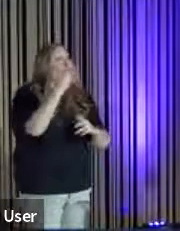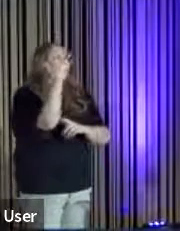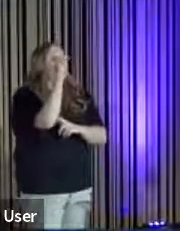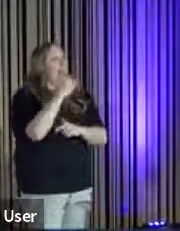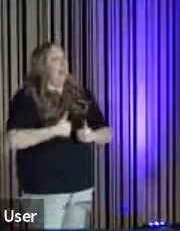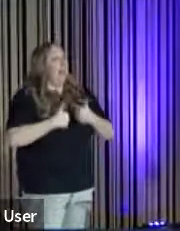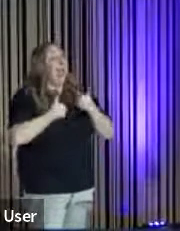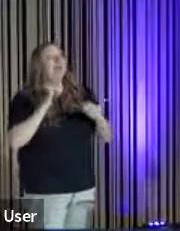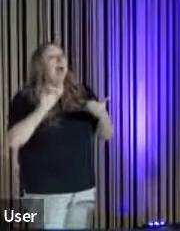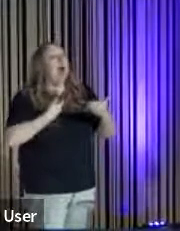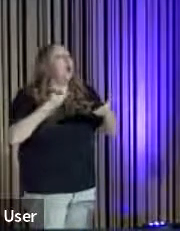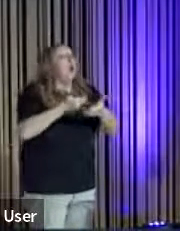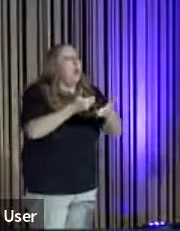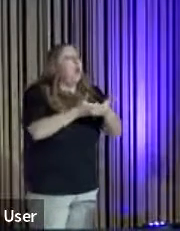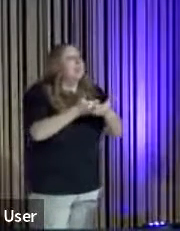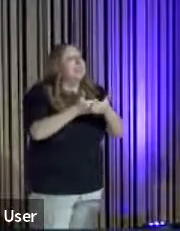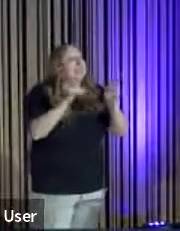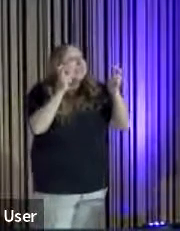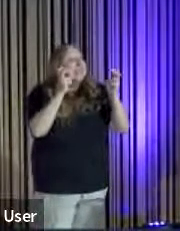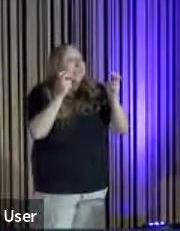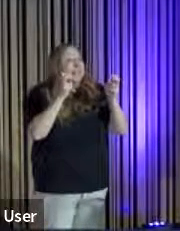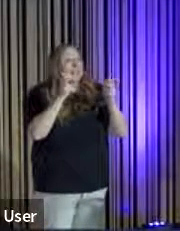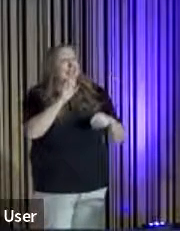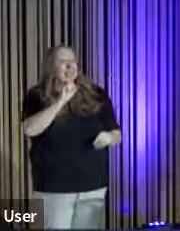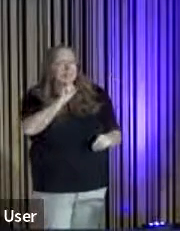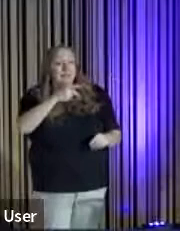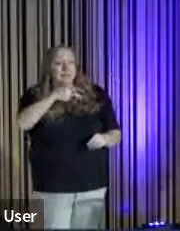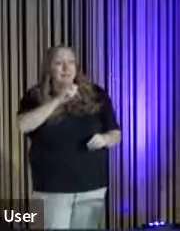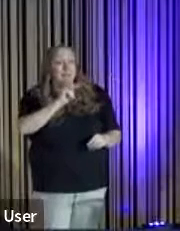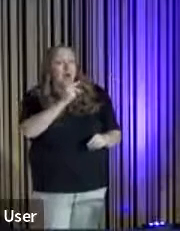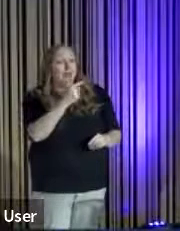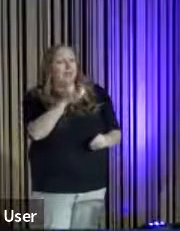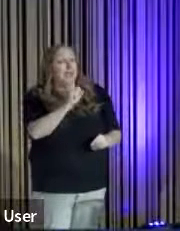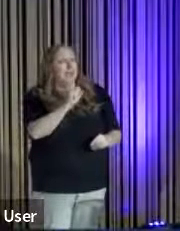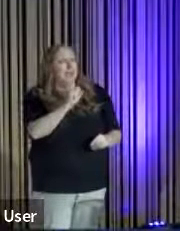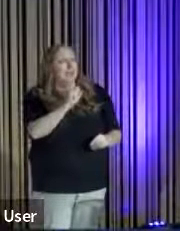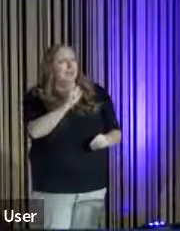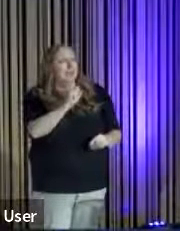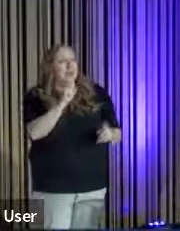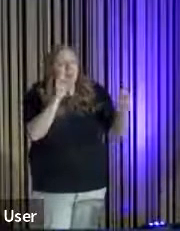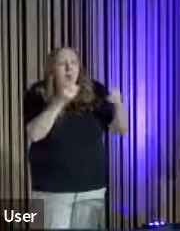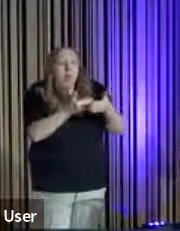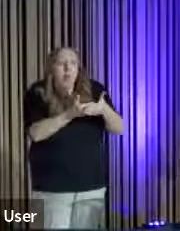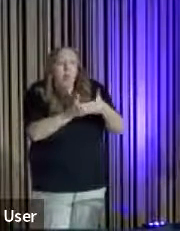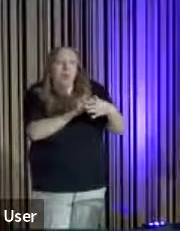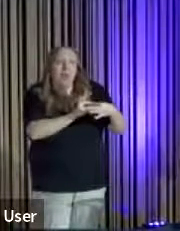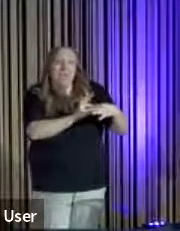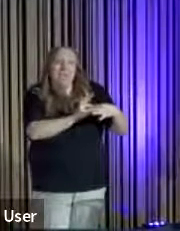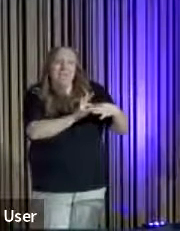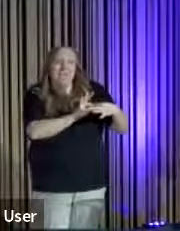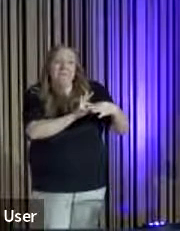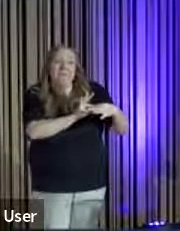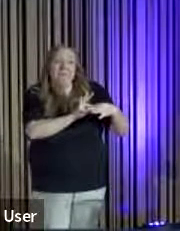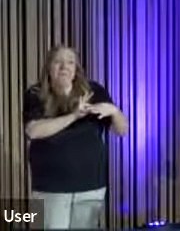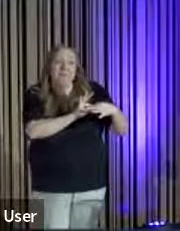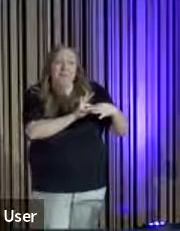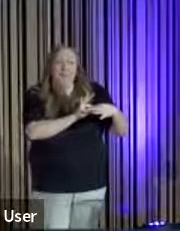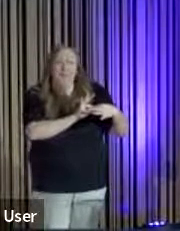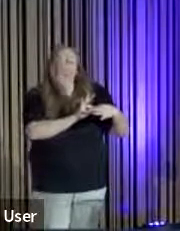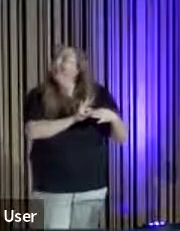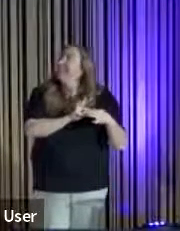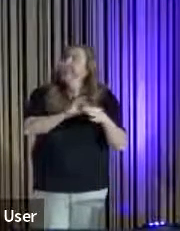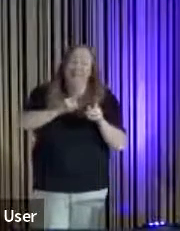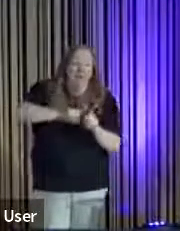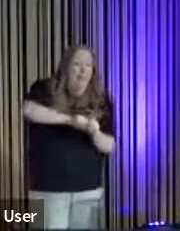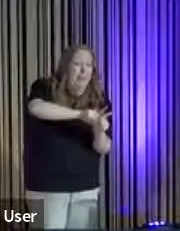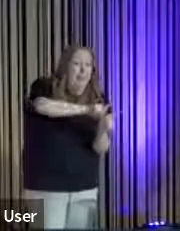sponges, okay? So the distance between us and the sponges are this tiny branch at the tip of